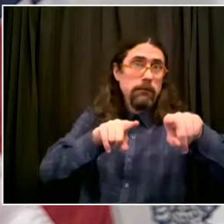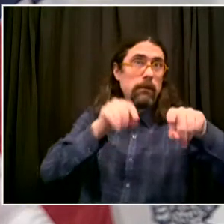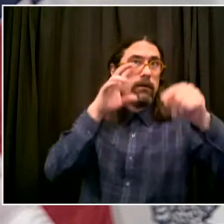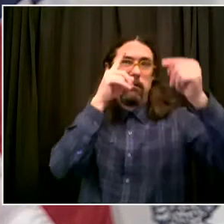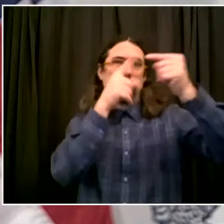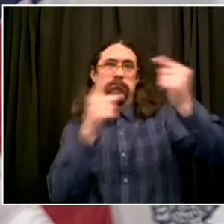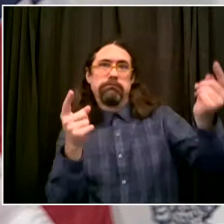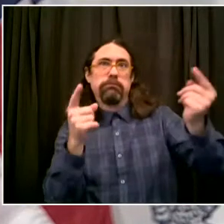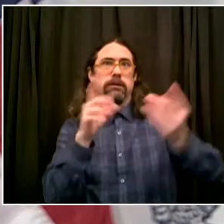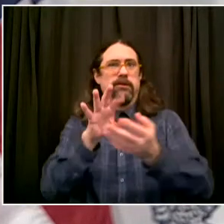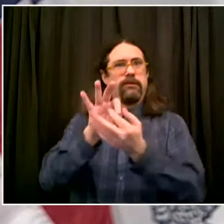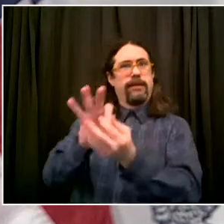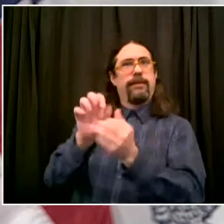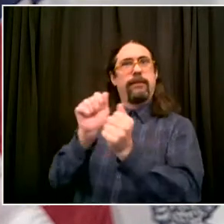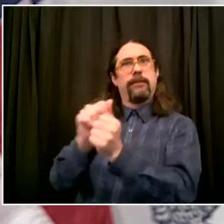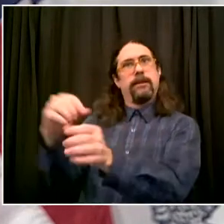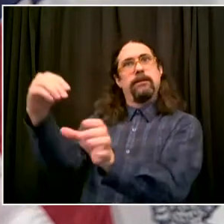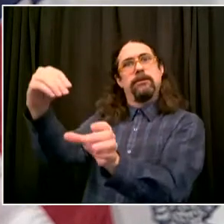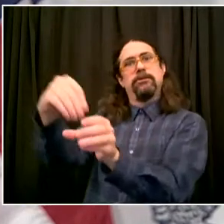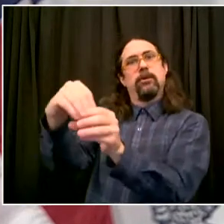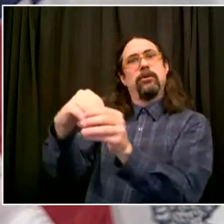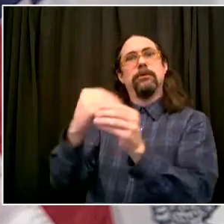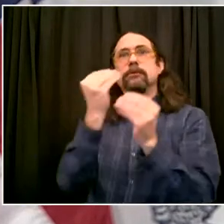the state's,